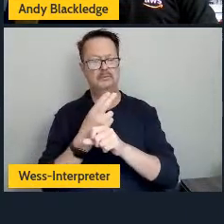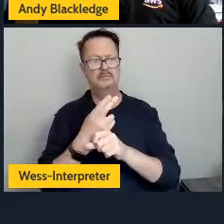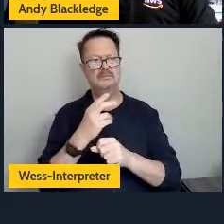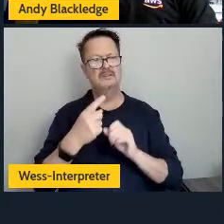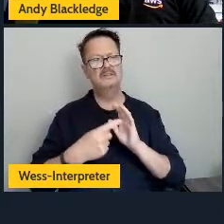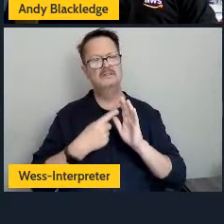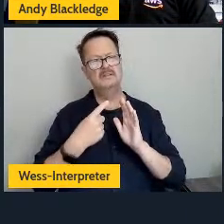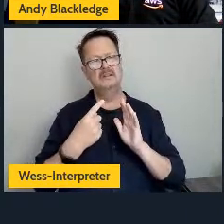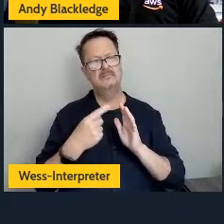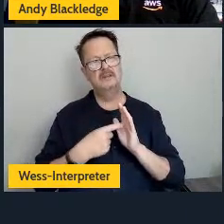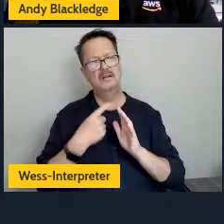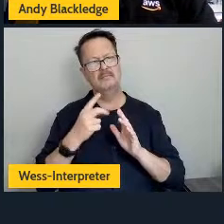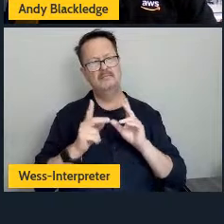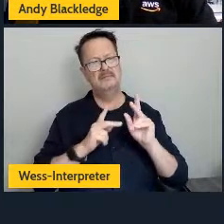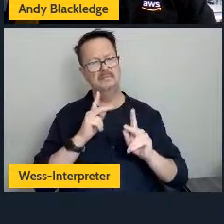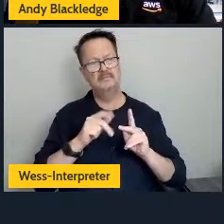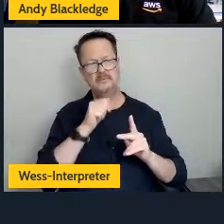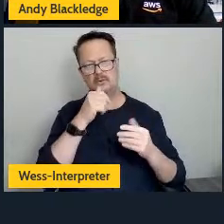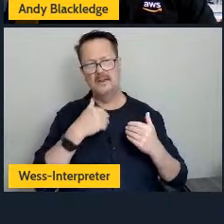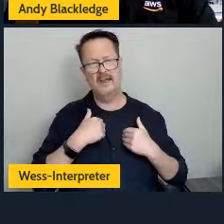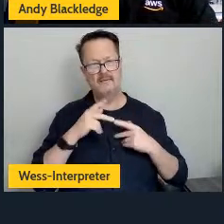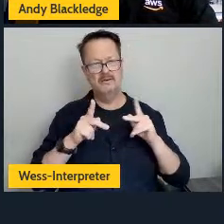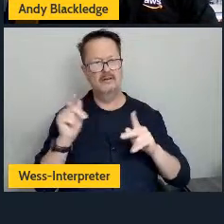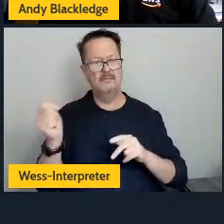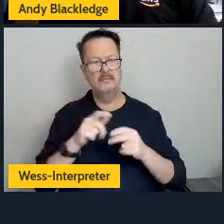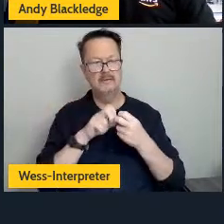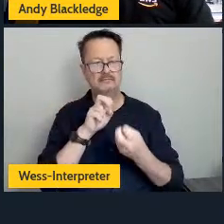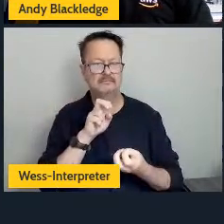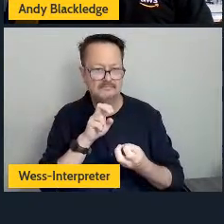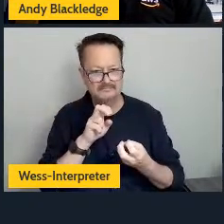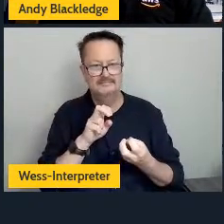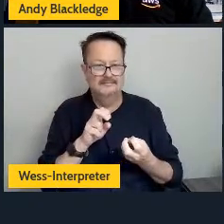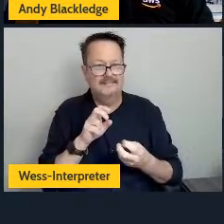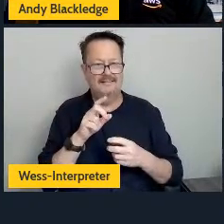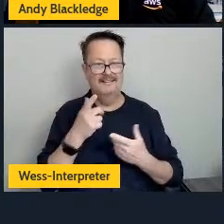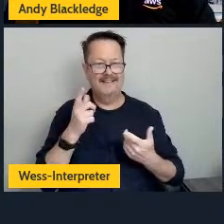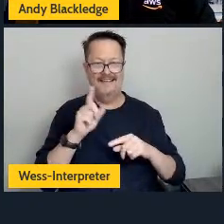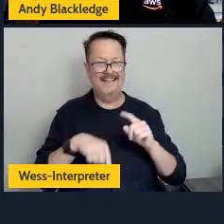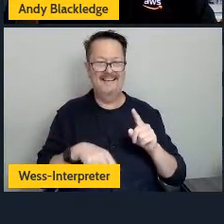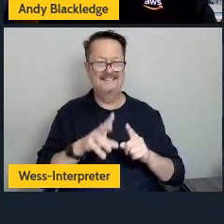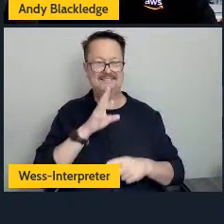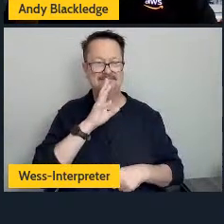don't have questions. You leave them speechless.